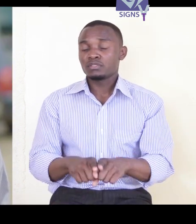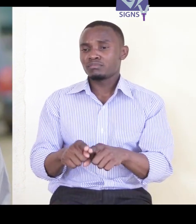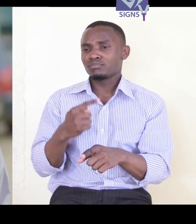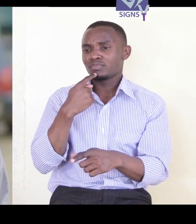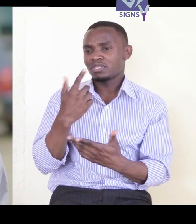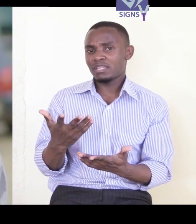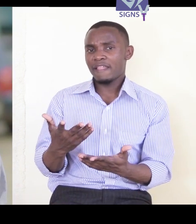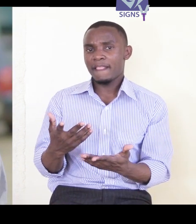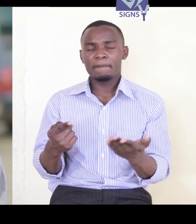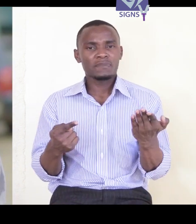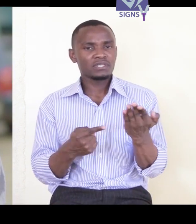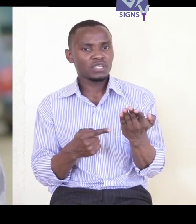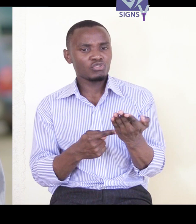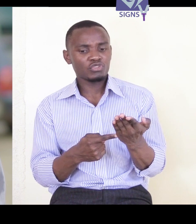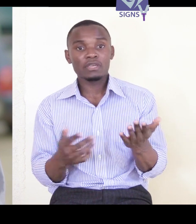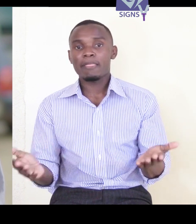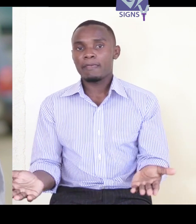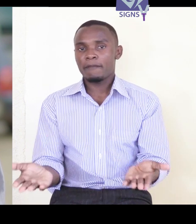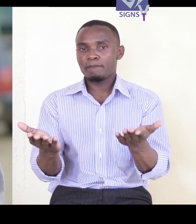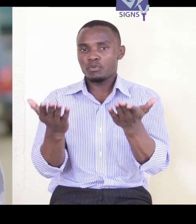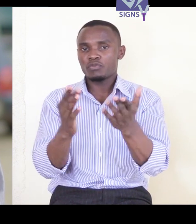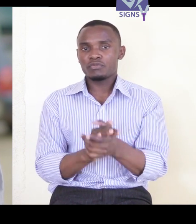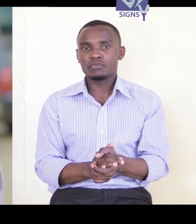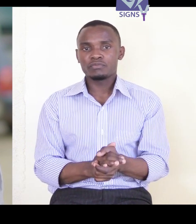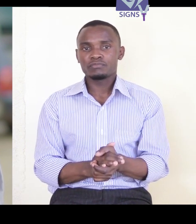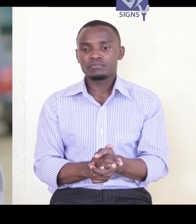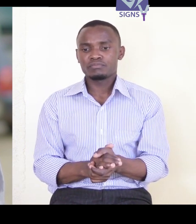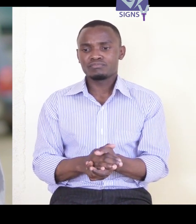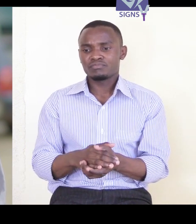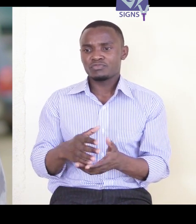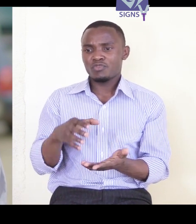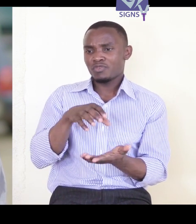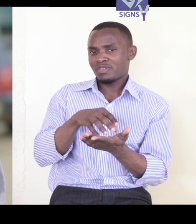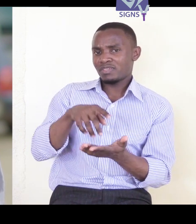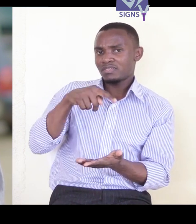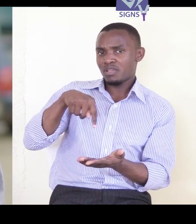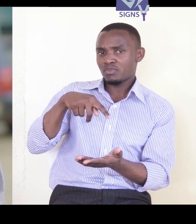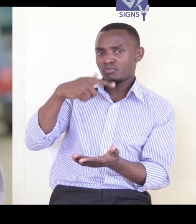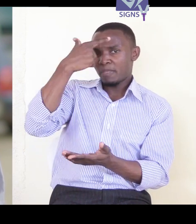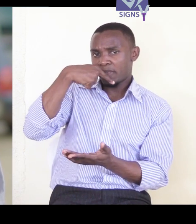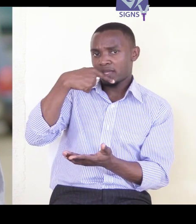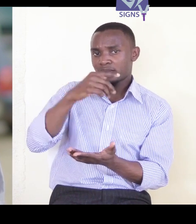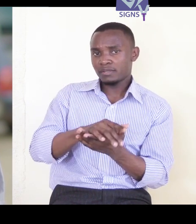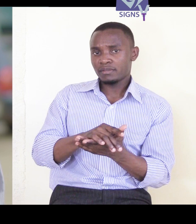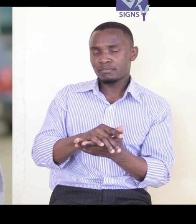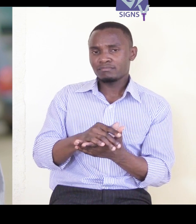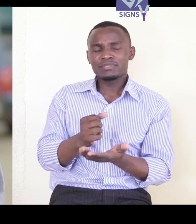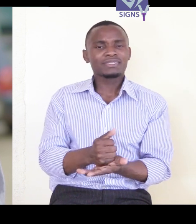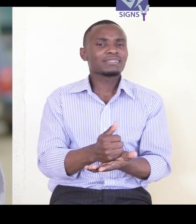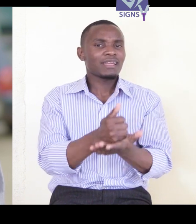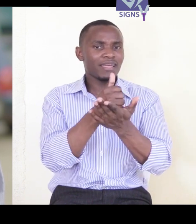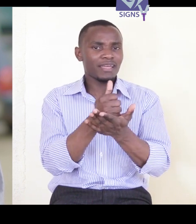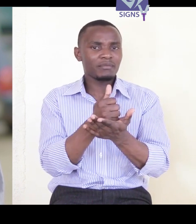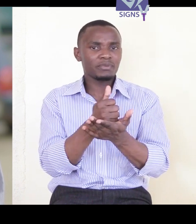Thank you. As you have said, technology has improved. And for our case, people with visual